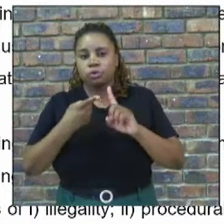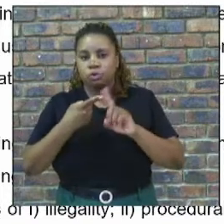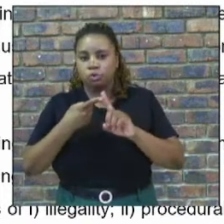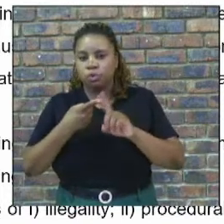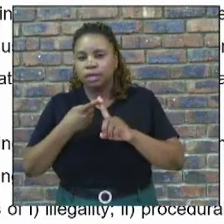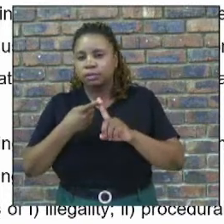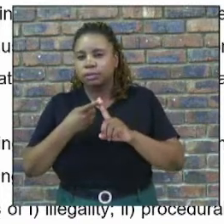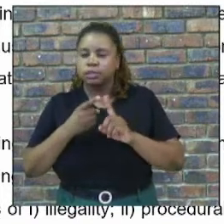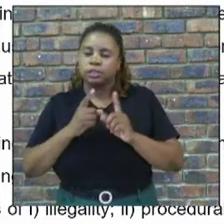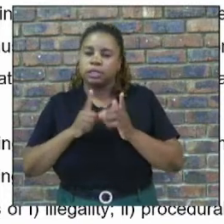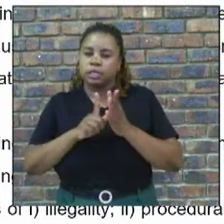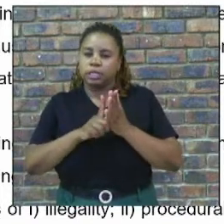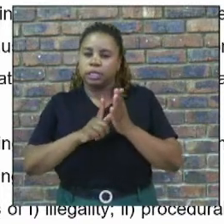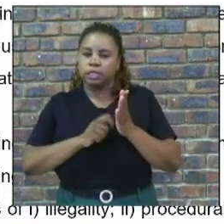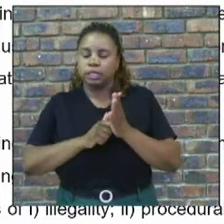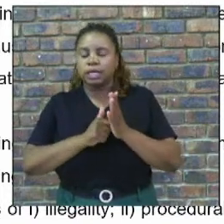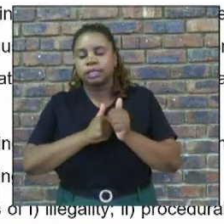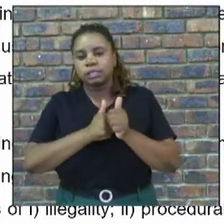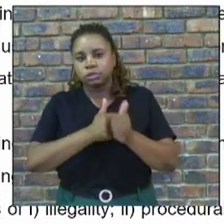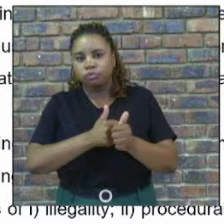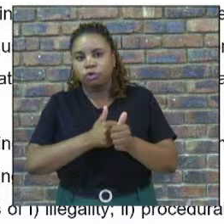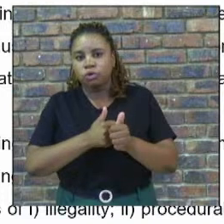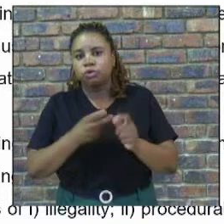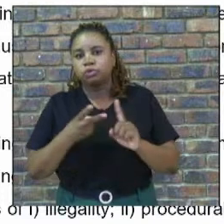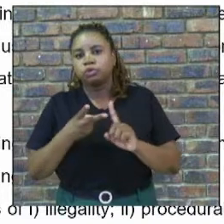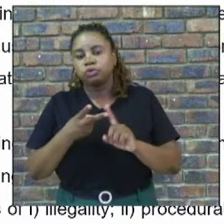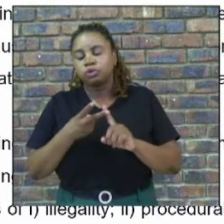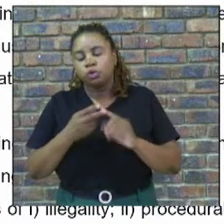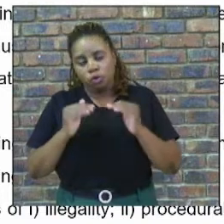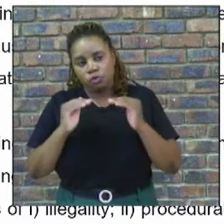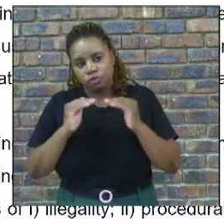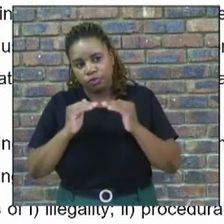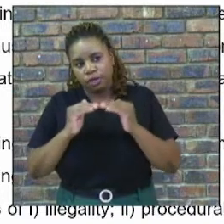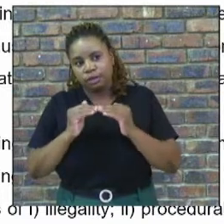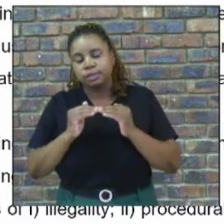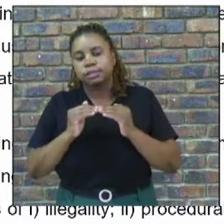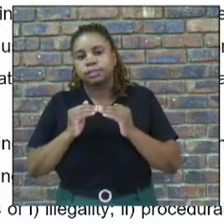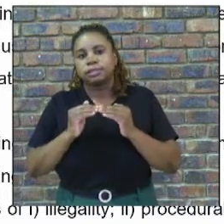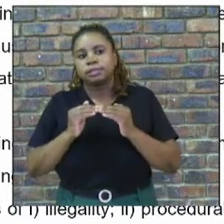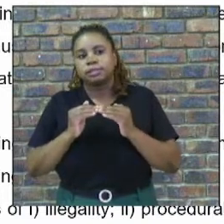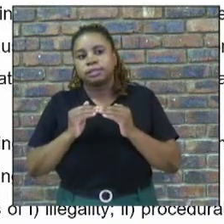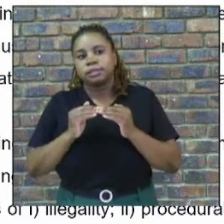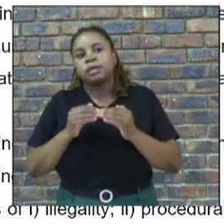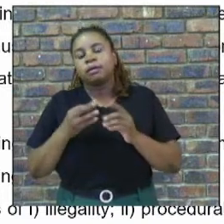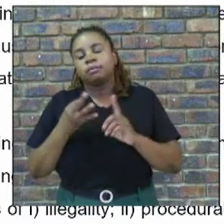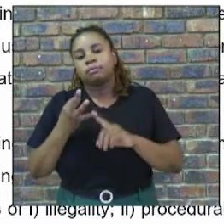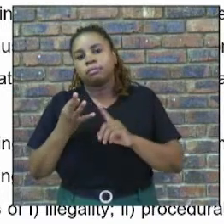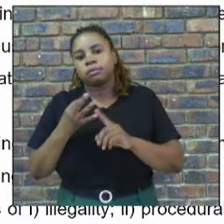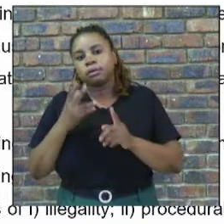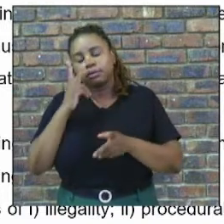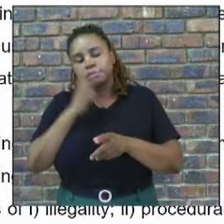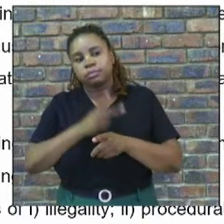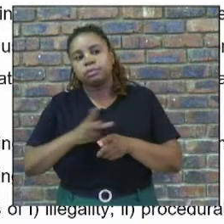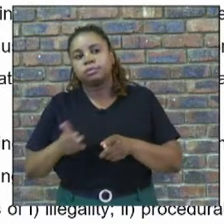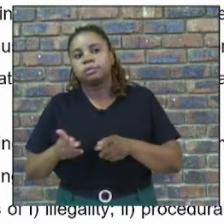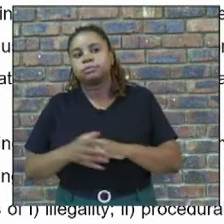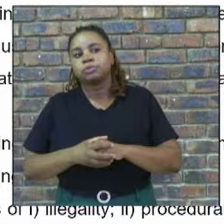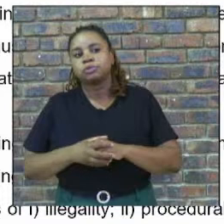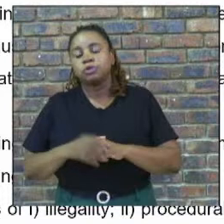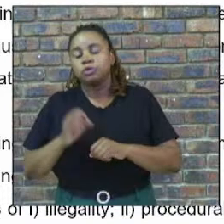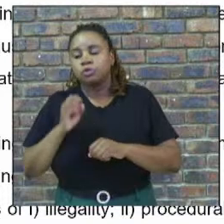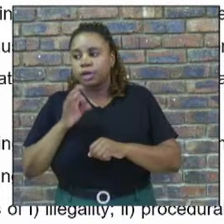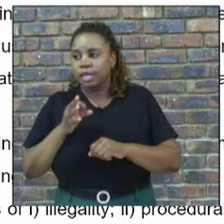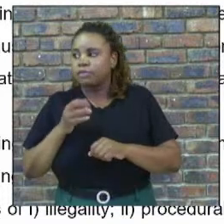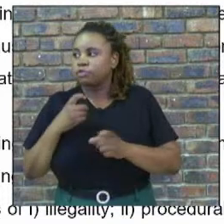rights of all persons involved. When you take your case to the office of the Ombudsman, you have a complaint,